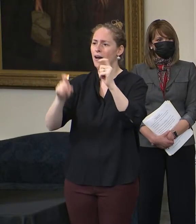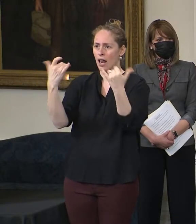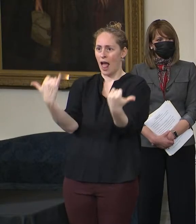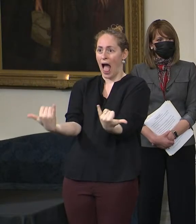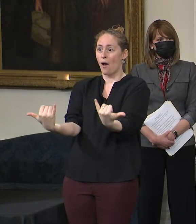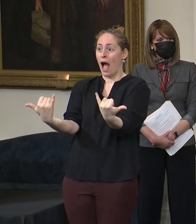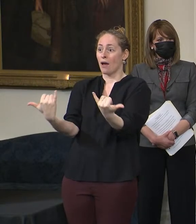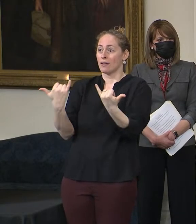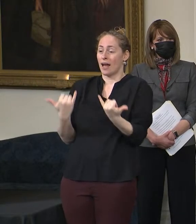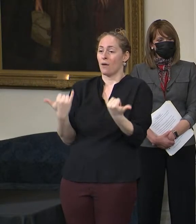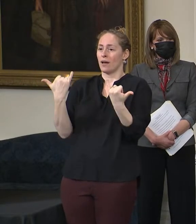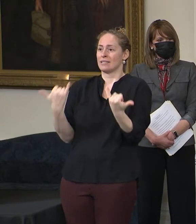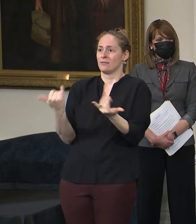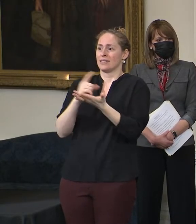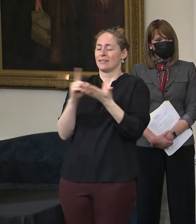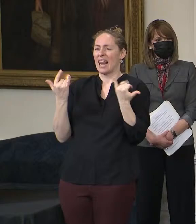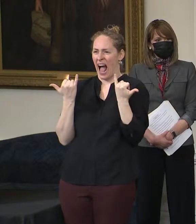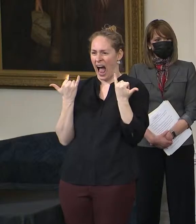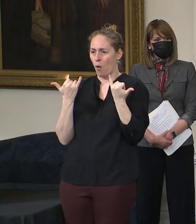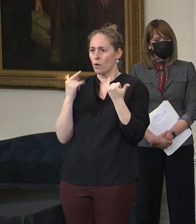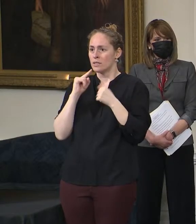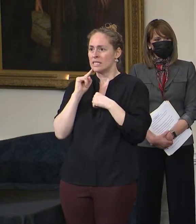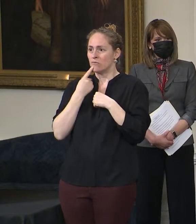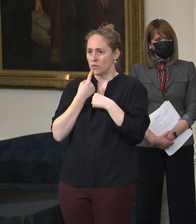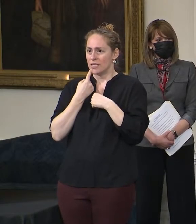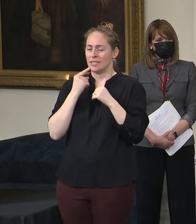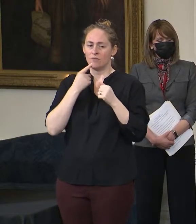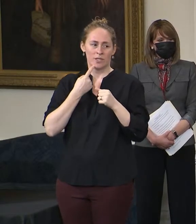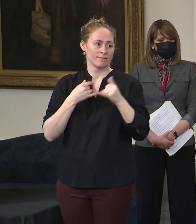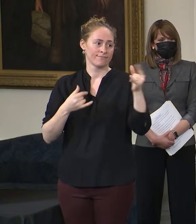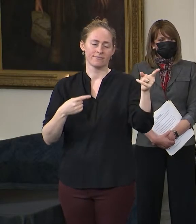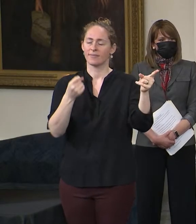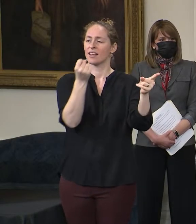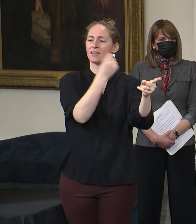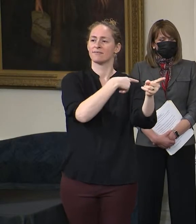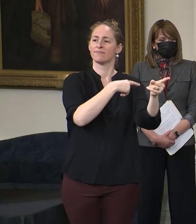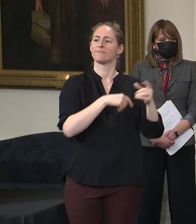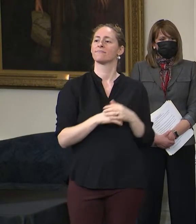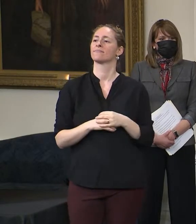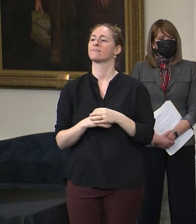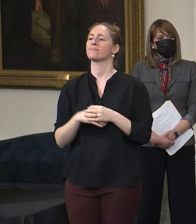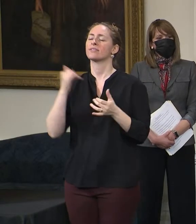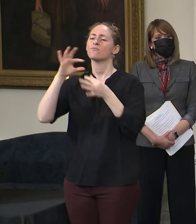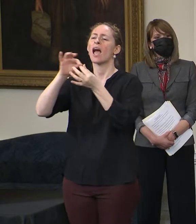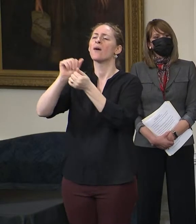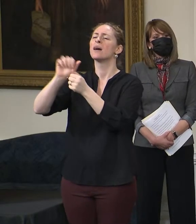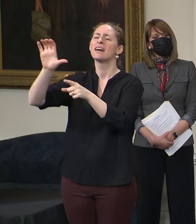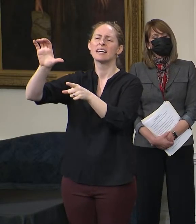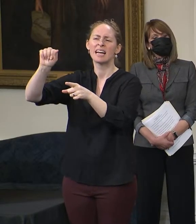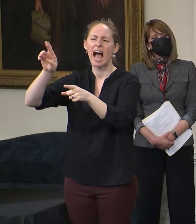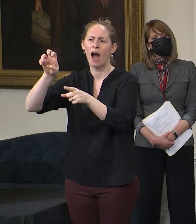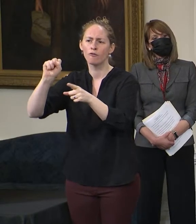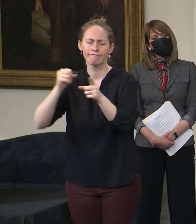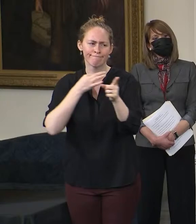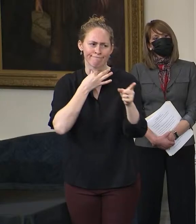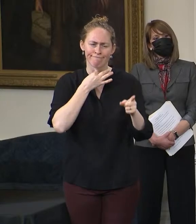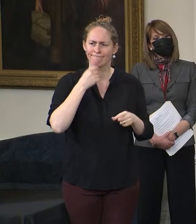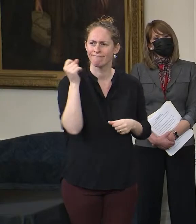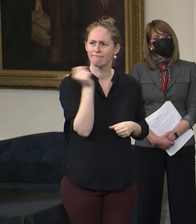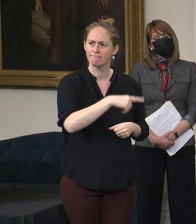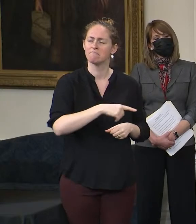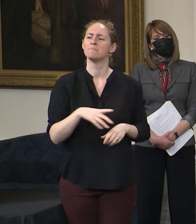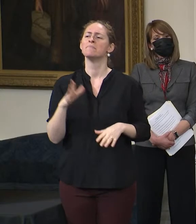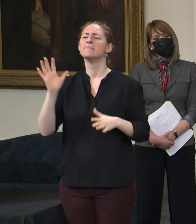Last question? That's about the CARES Act fund. Could you summarize for reviewers who may not